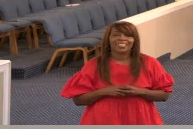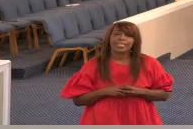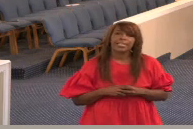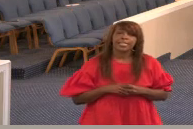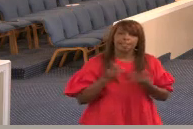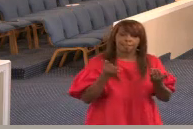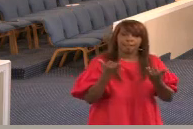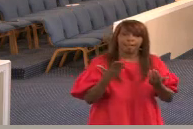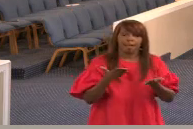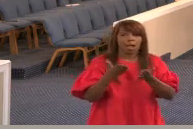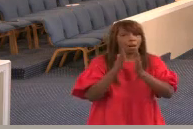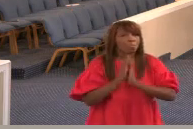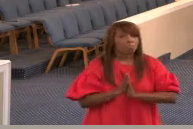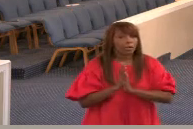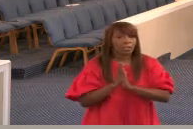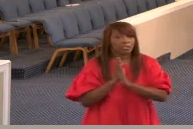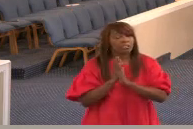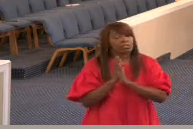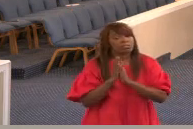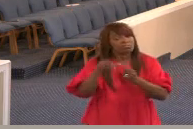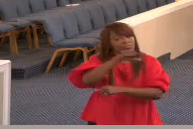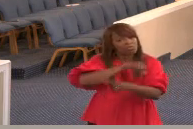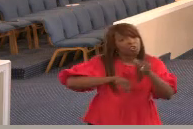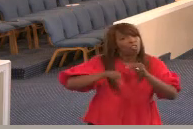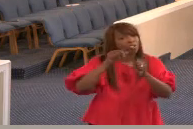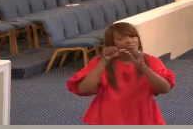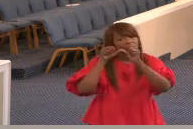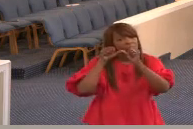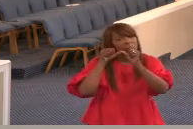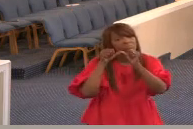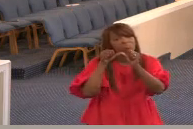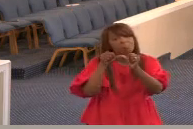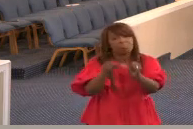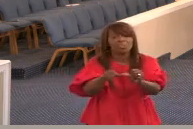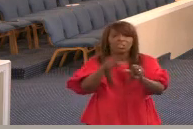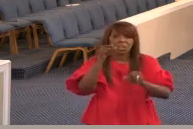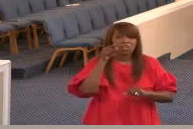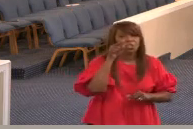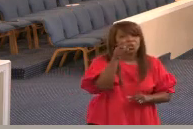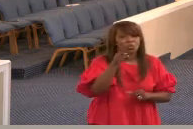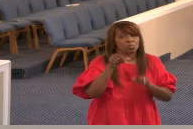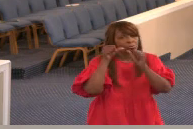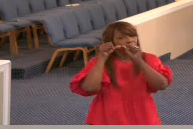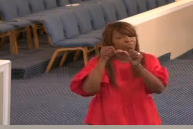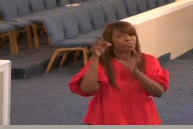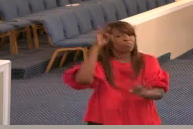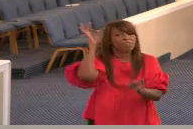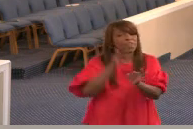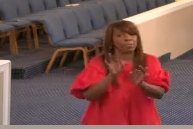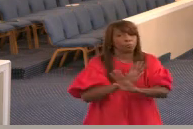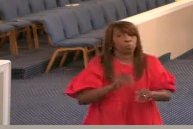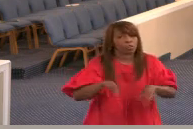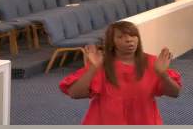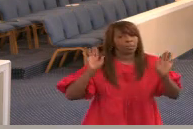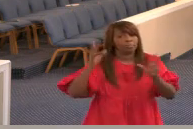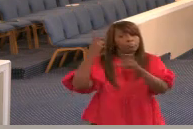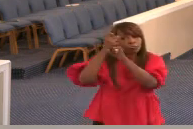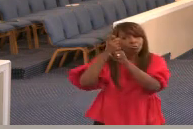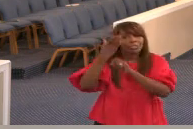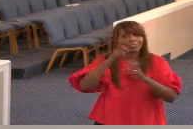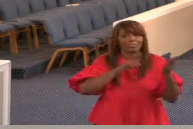Our prayer continually is that you keep the faith. Trust in the